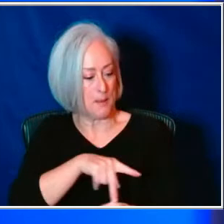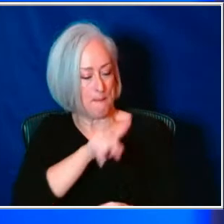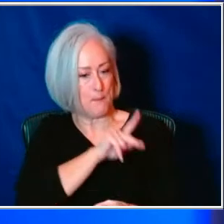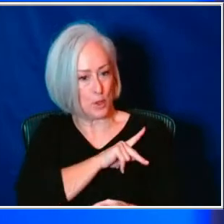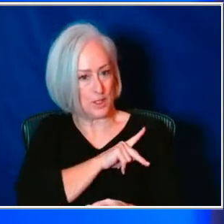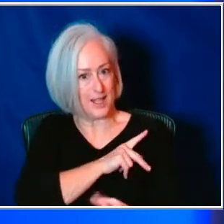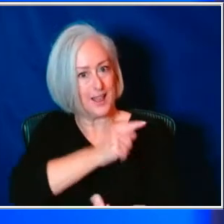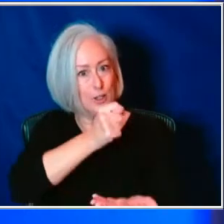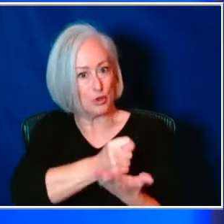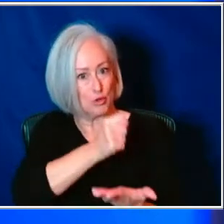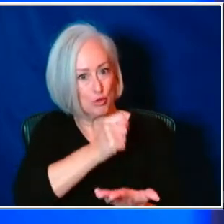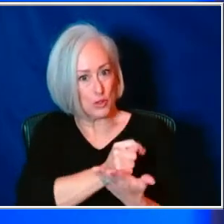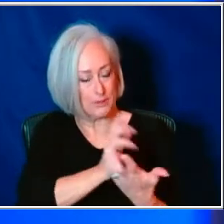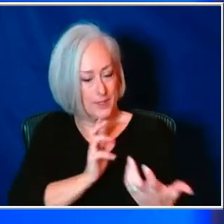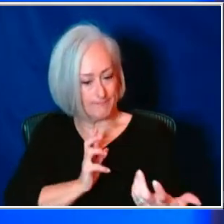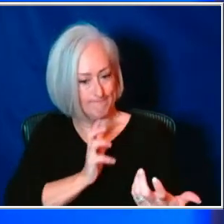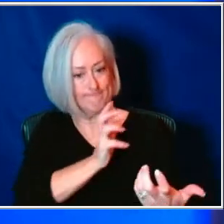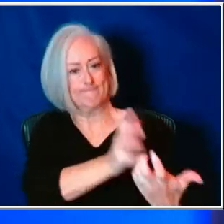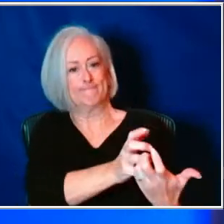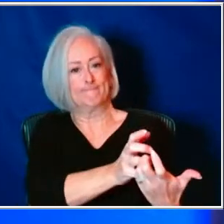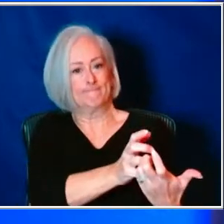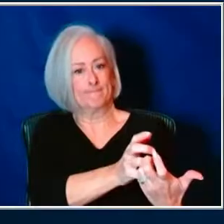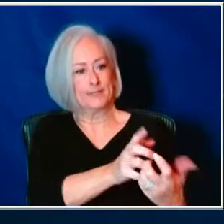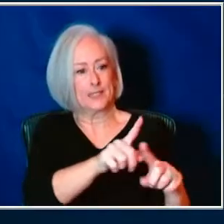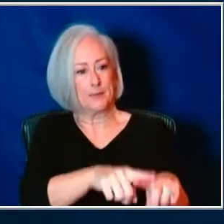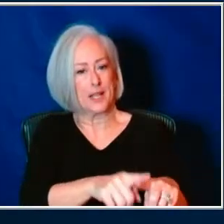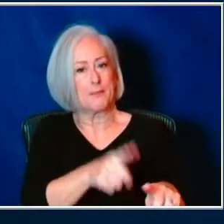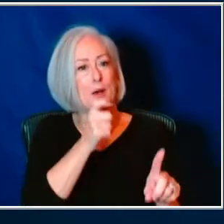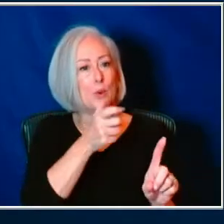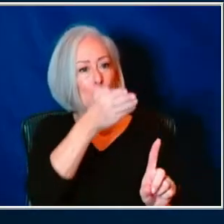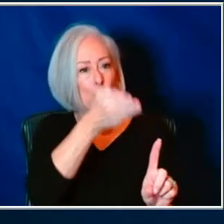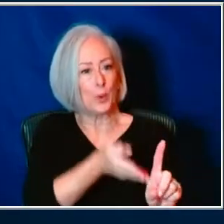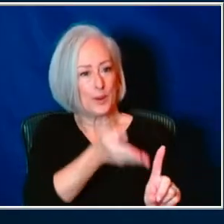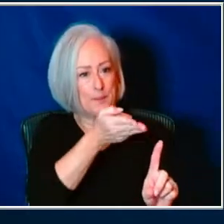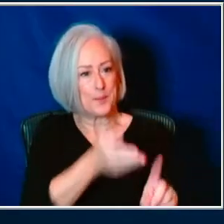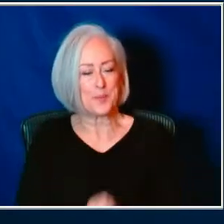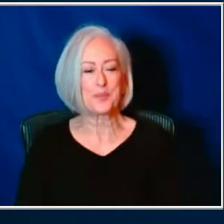chronic low back pain based on who they are.